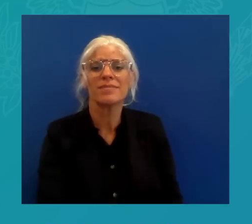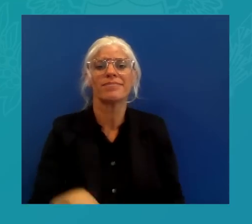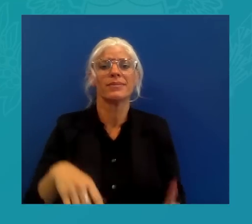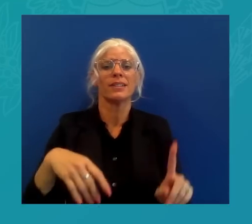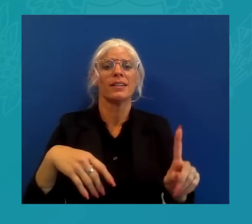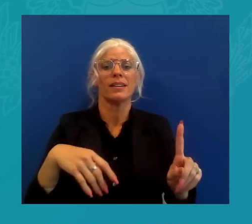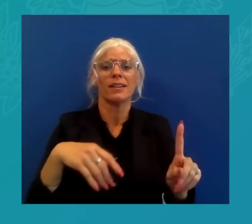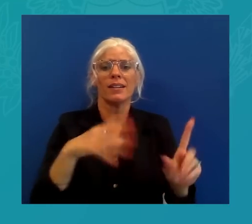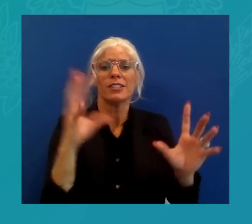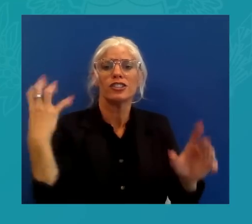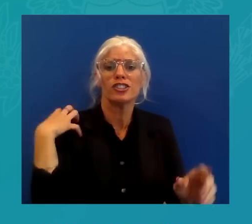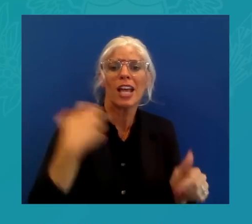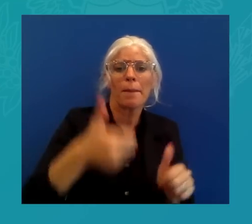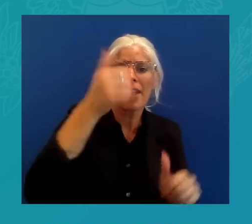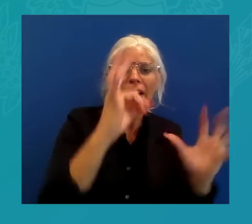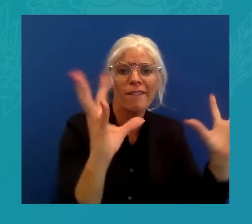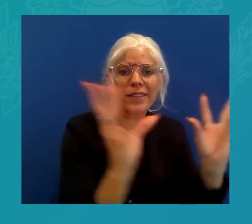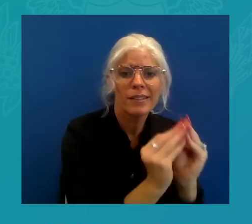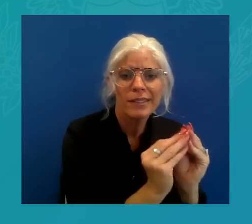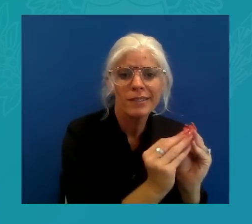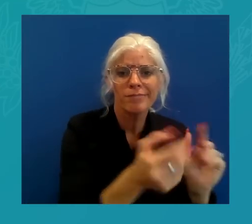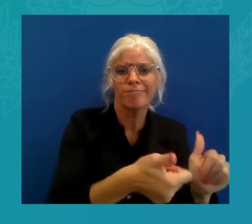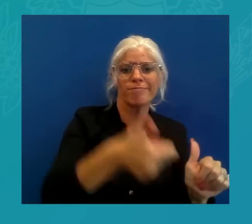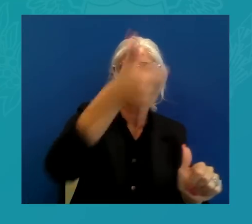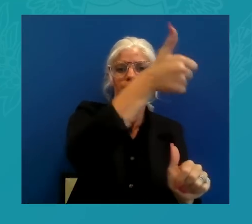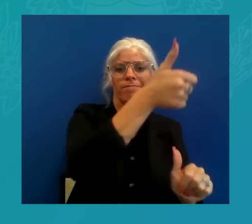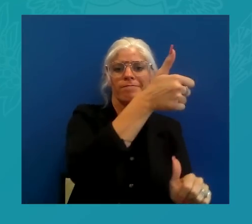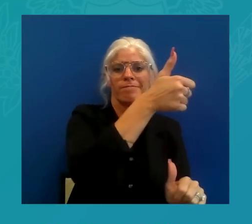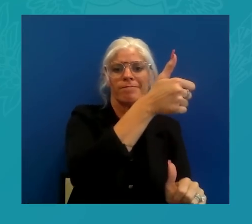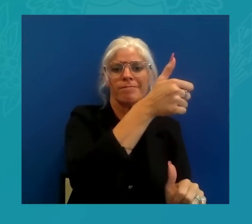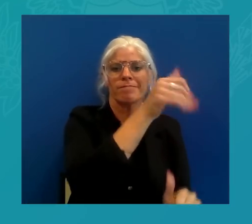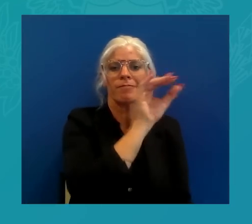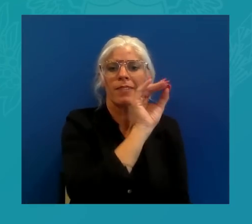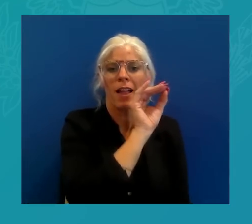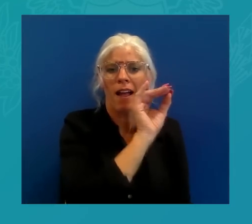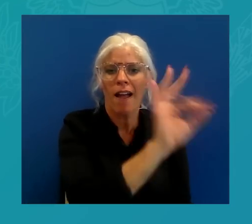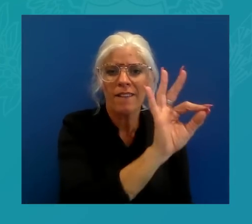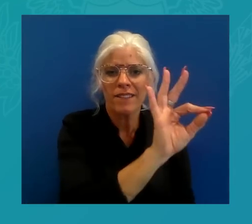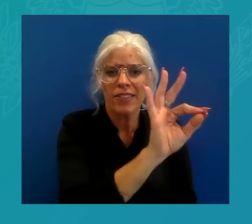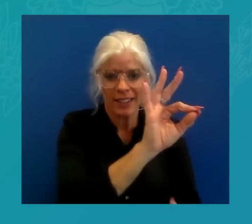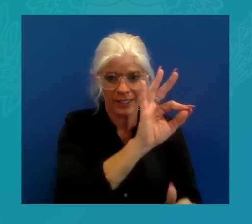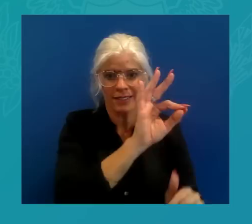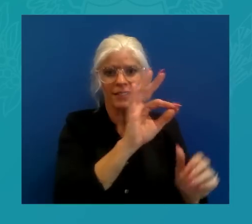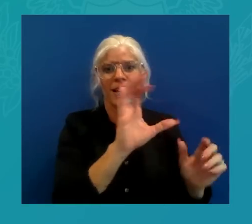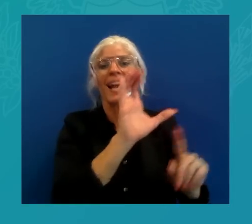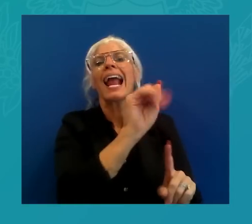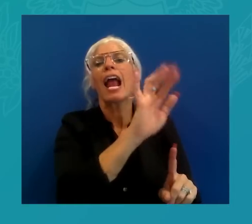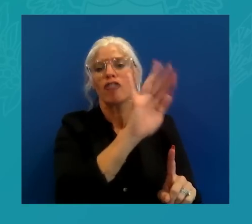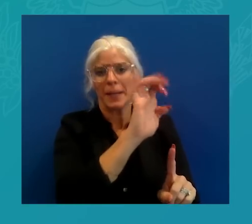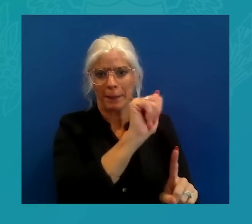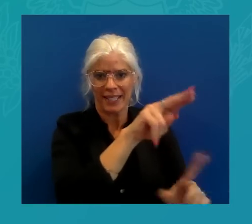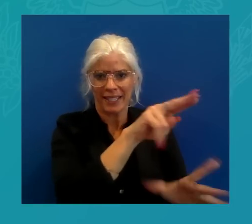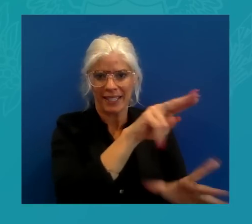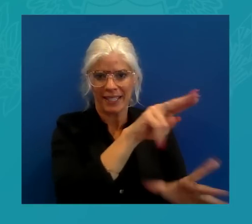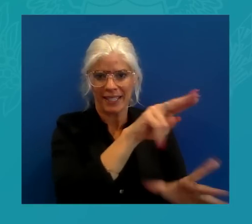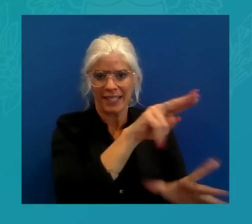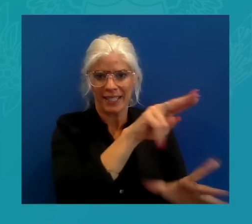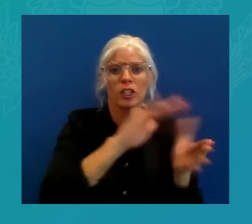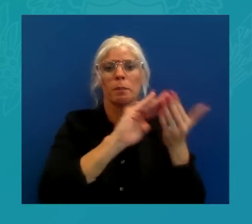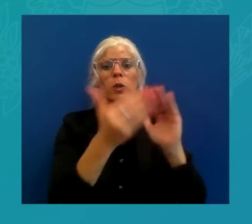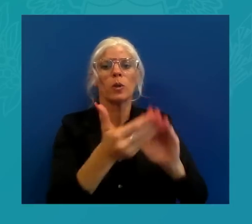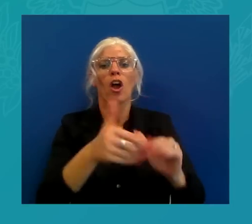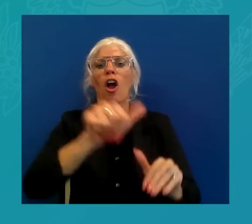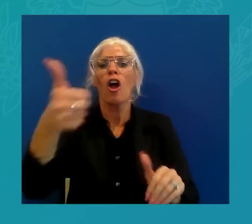of the Caribbean Community and other Caribbean heads of government, Madam Vice President of the